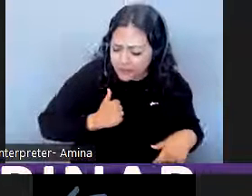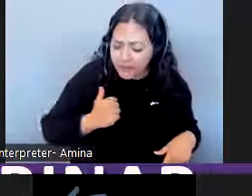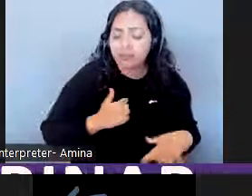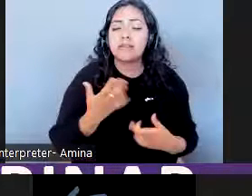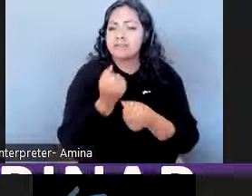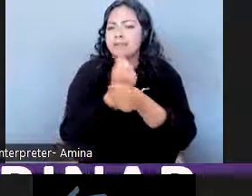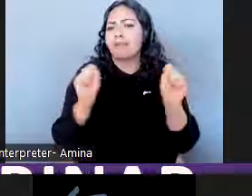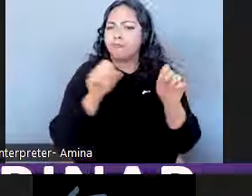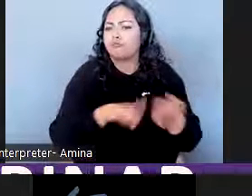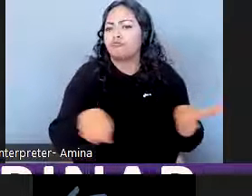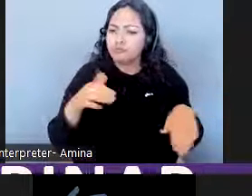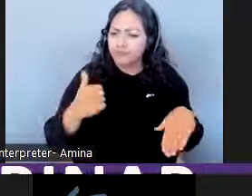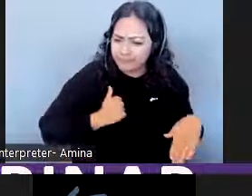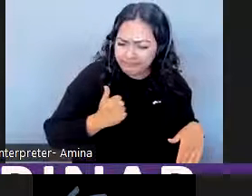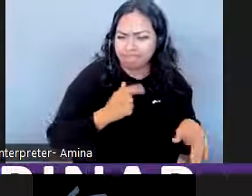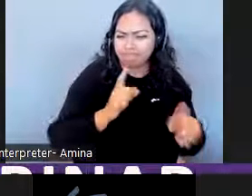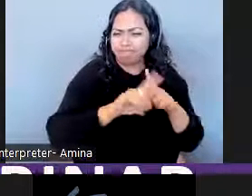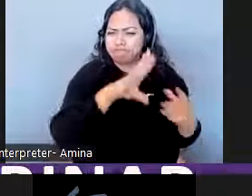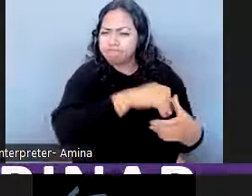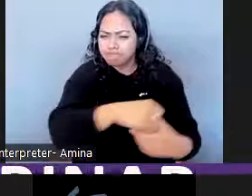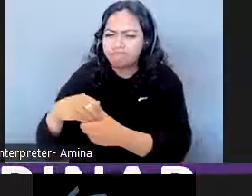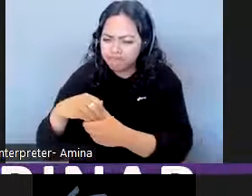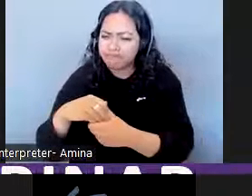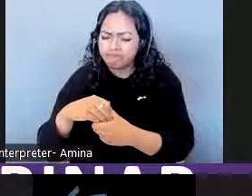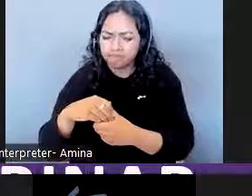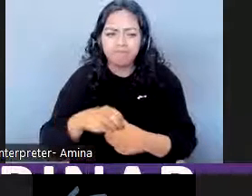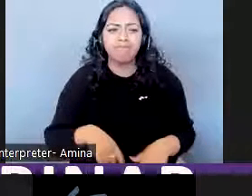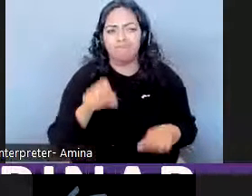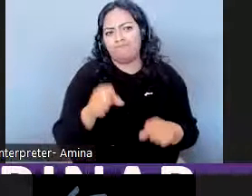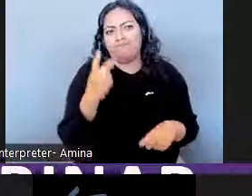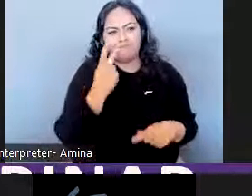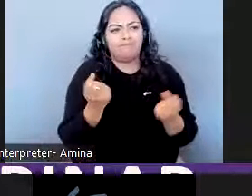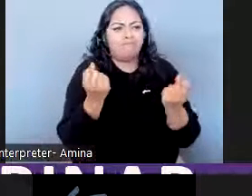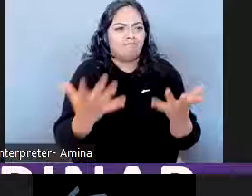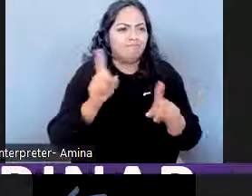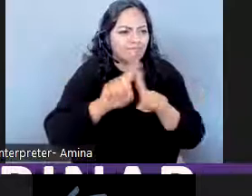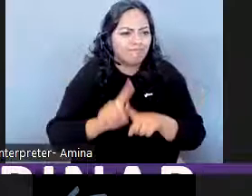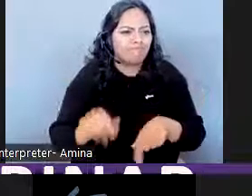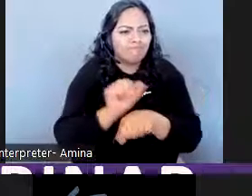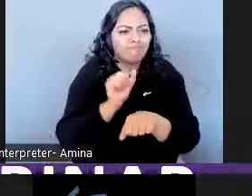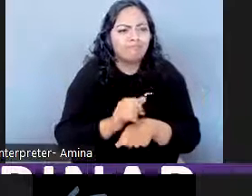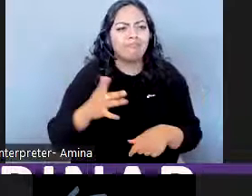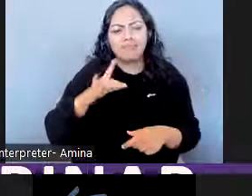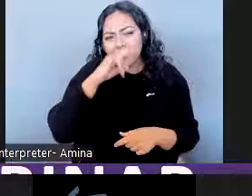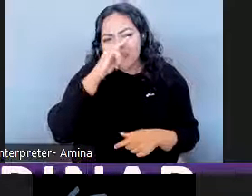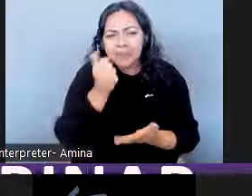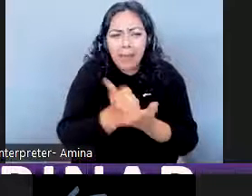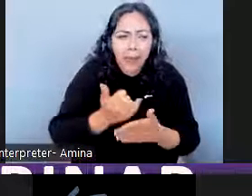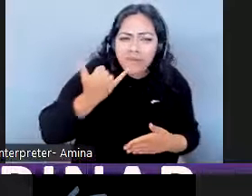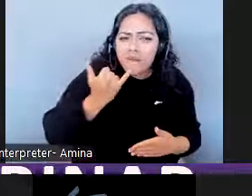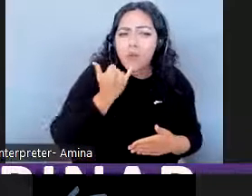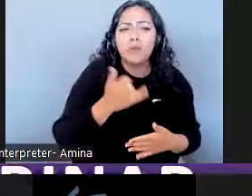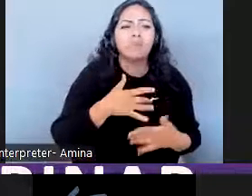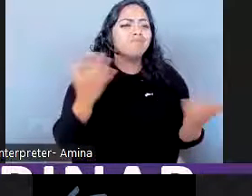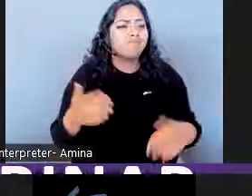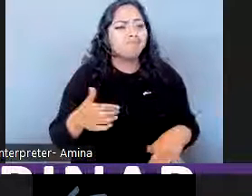Canada. And you can see also she's done work with Kids Help Phone, and